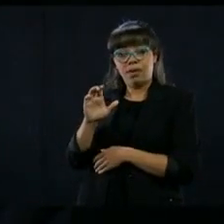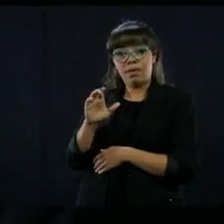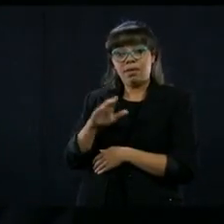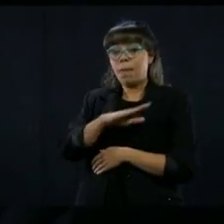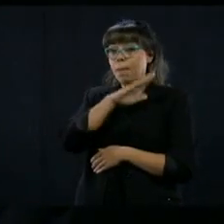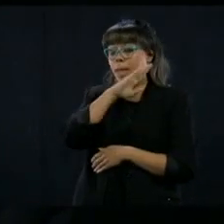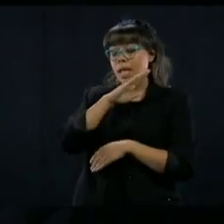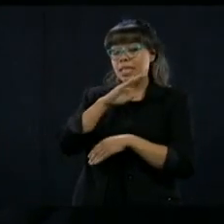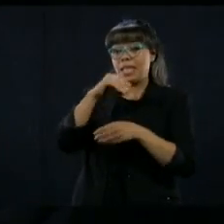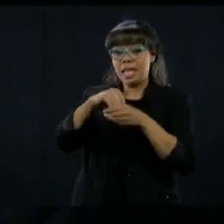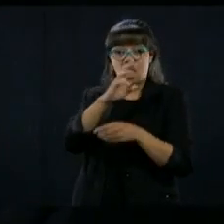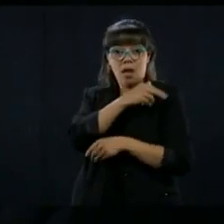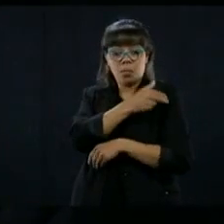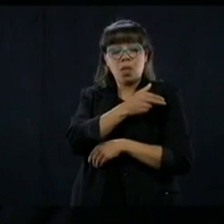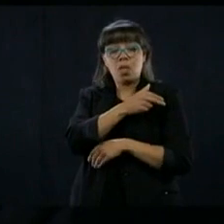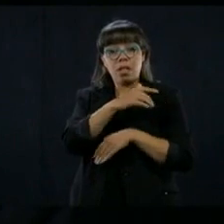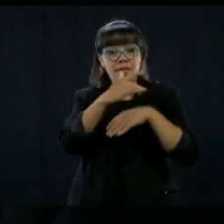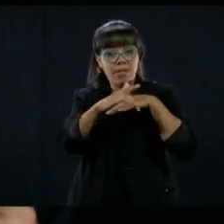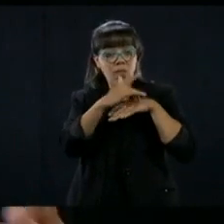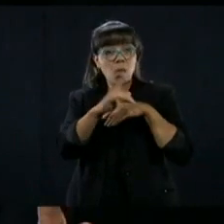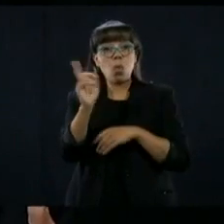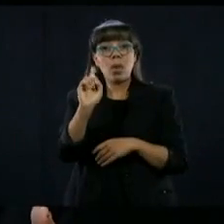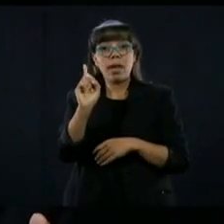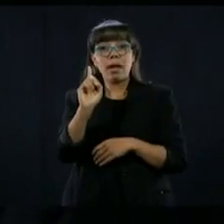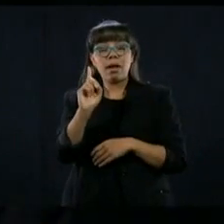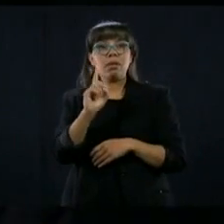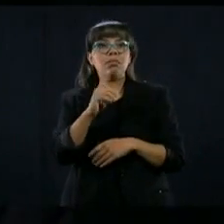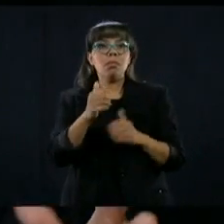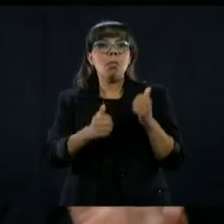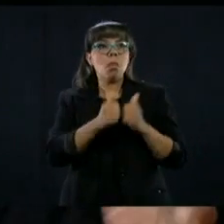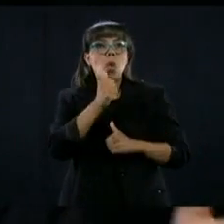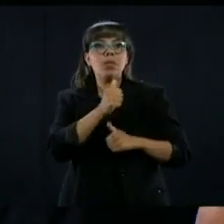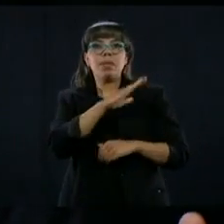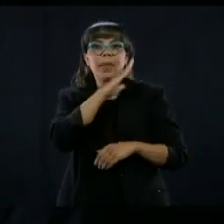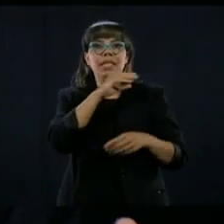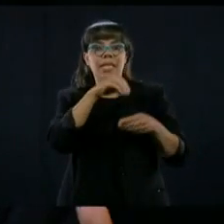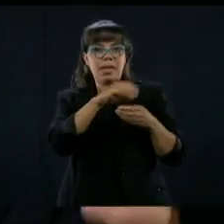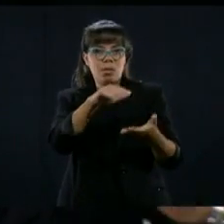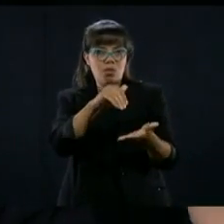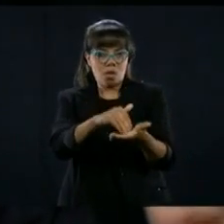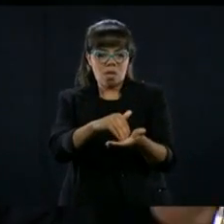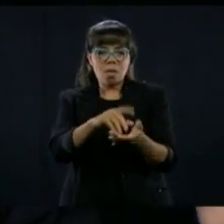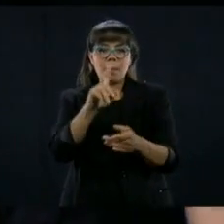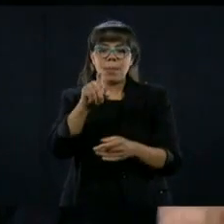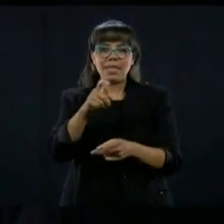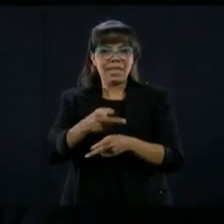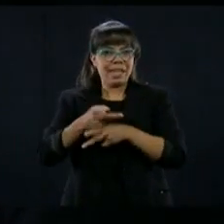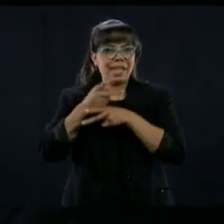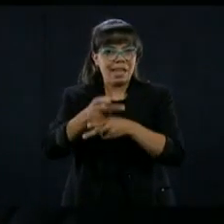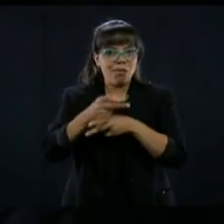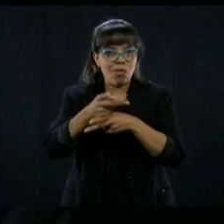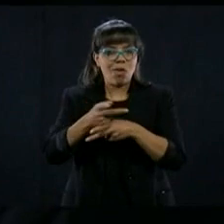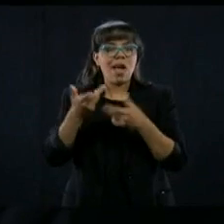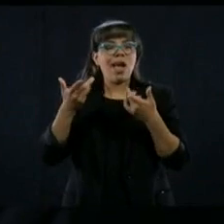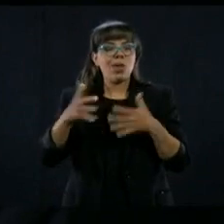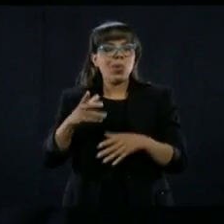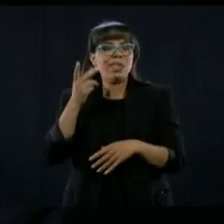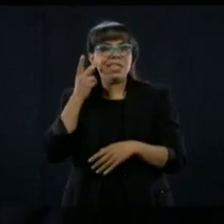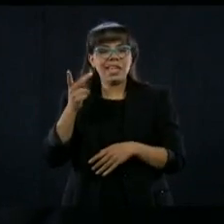in Montreal. So we have to be careful. I don't want tomorrow to have 3,000 or 4,000